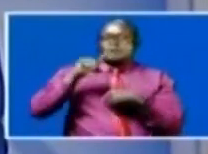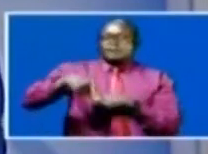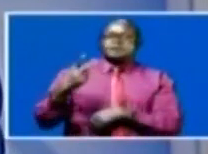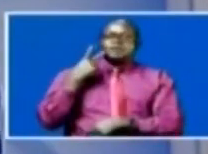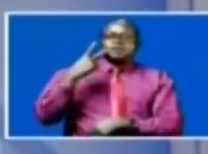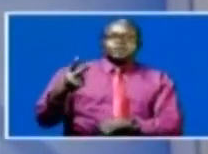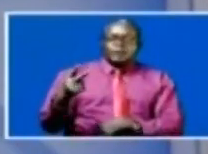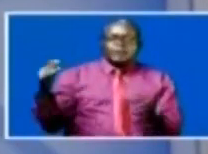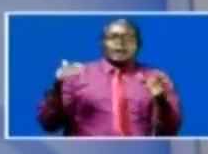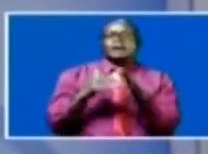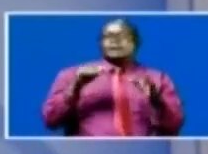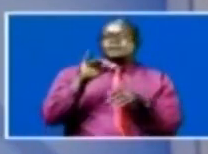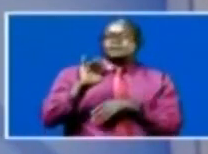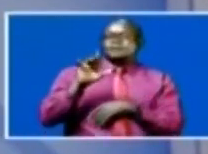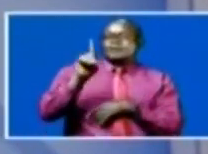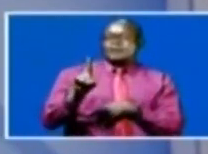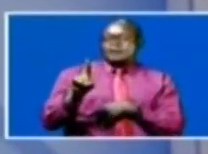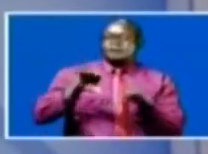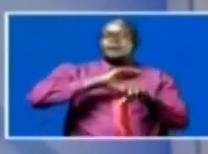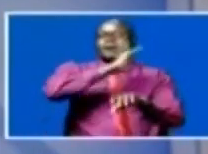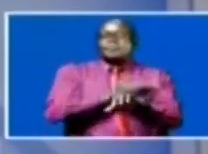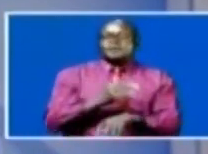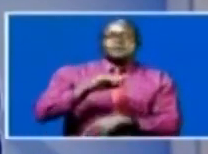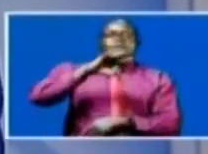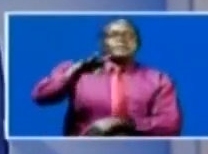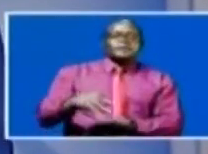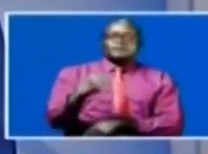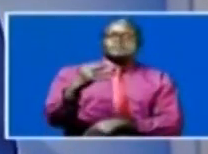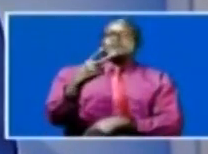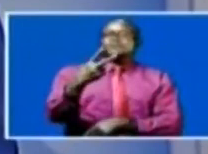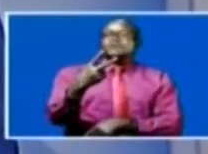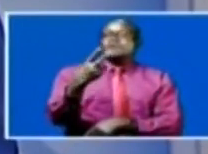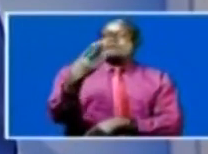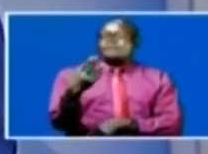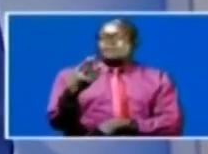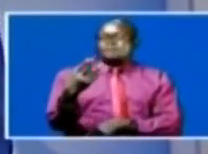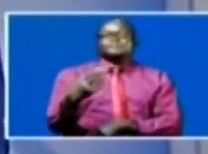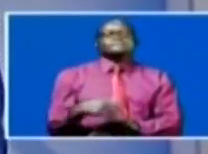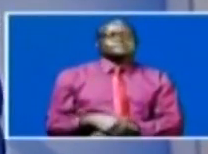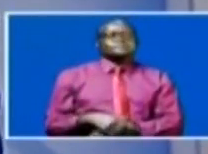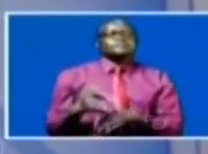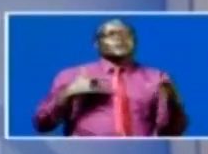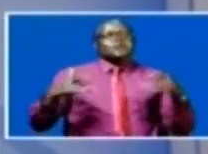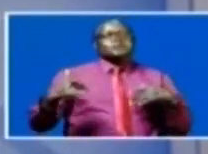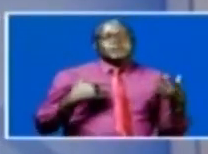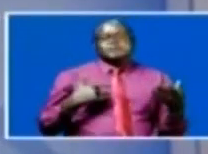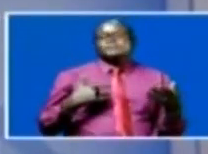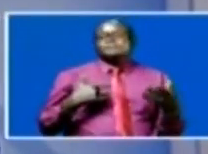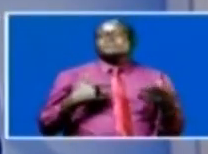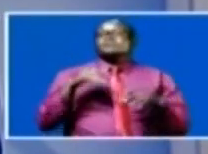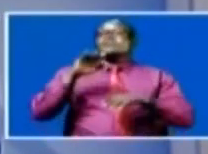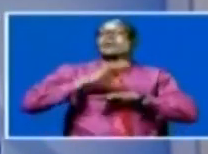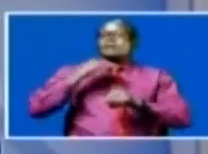9,200 against a yard capacity of a 3,020-foot equivalent unit. Regardless of sufficient staff,